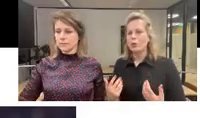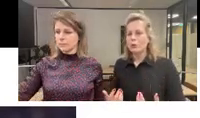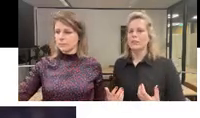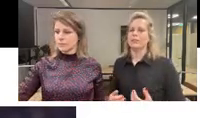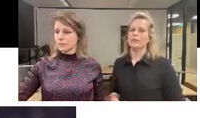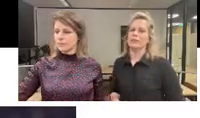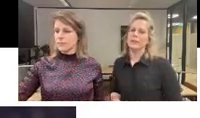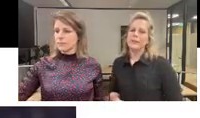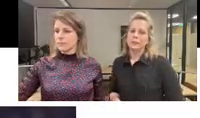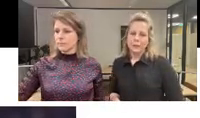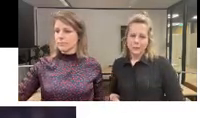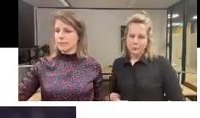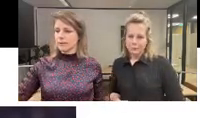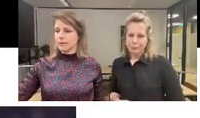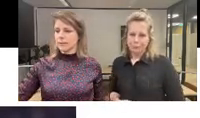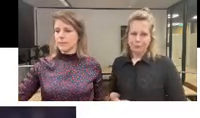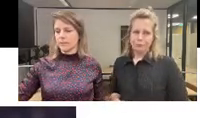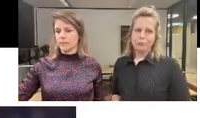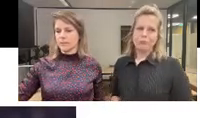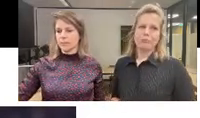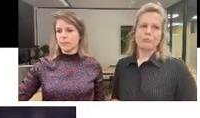extreme gloominess. Yes.